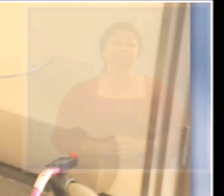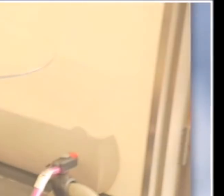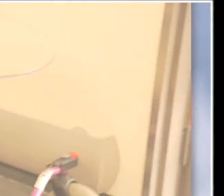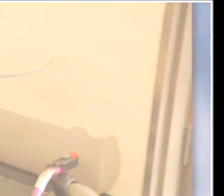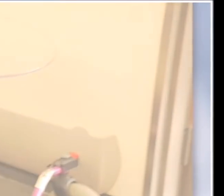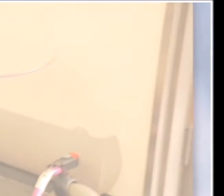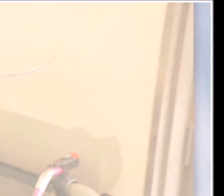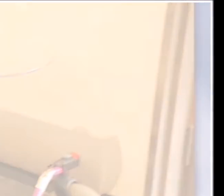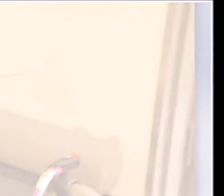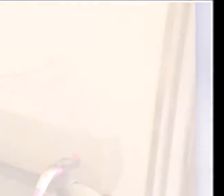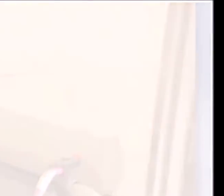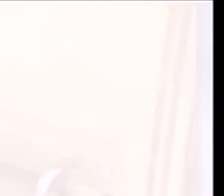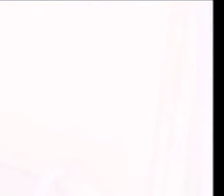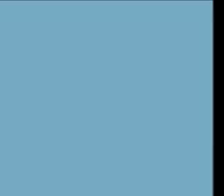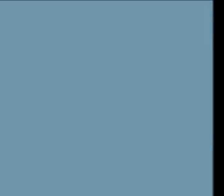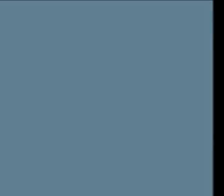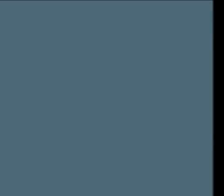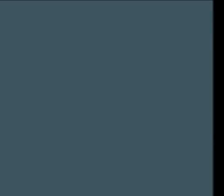training.